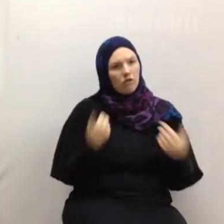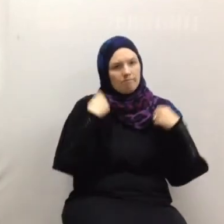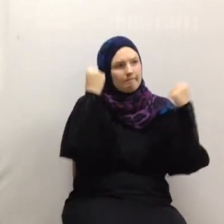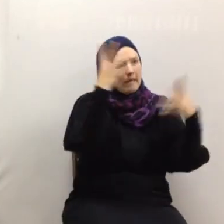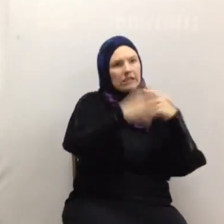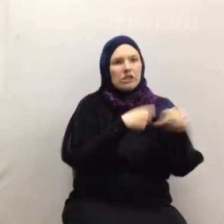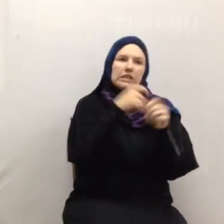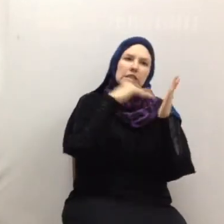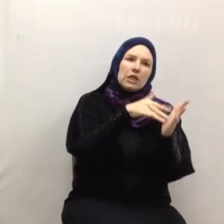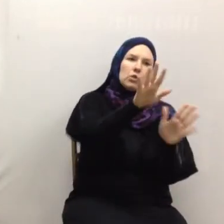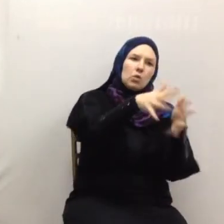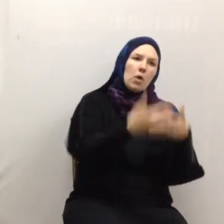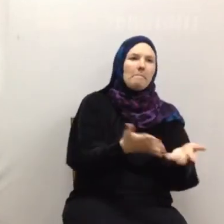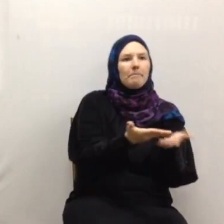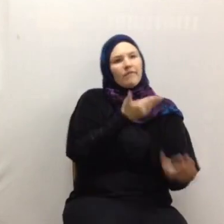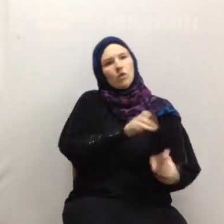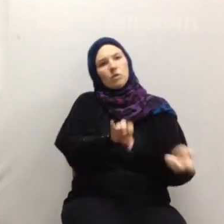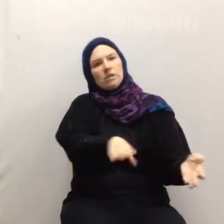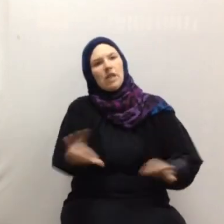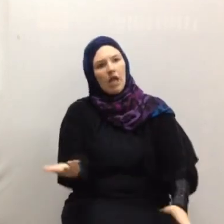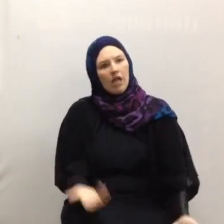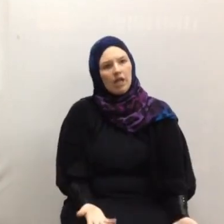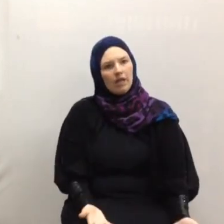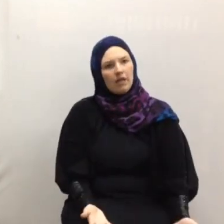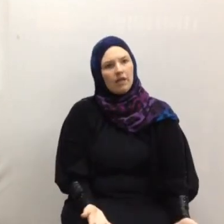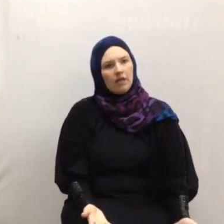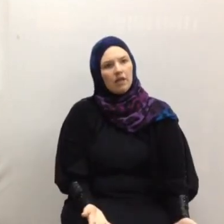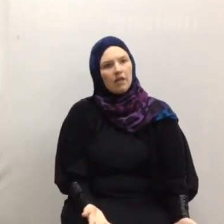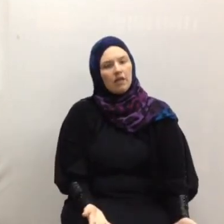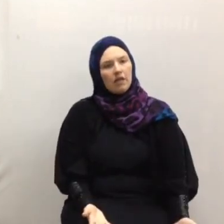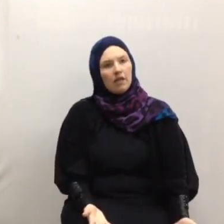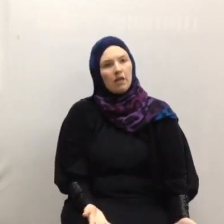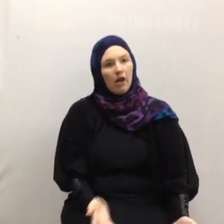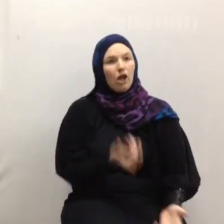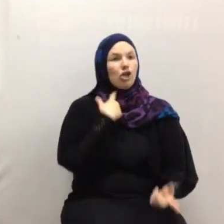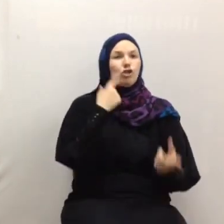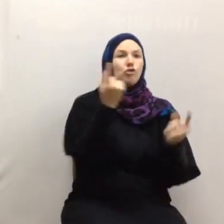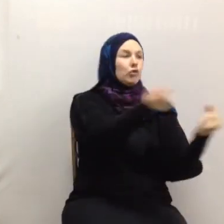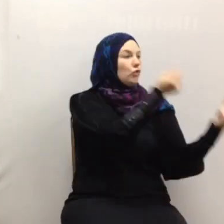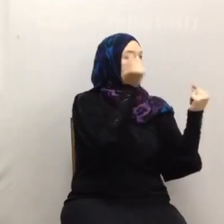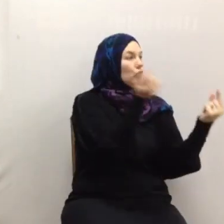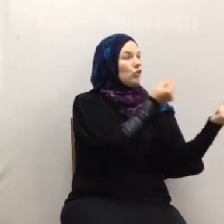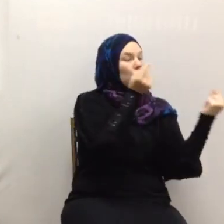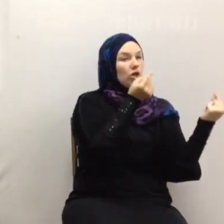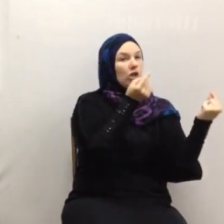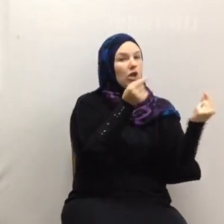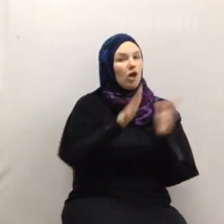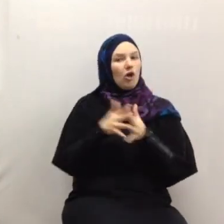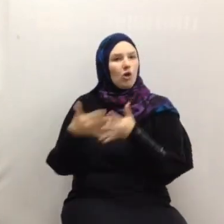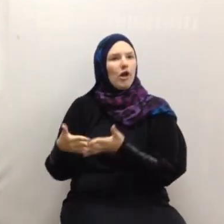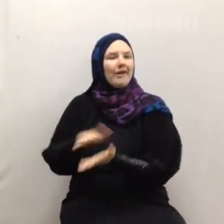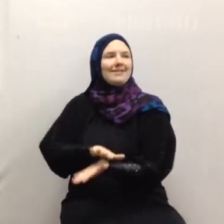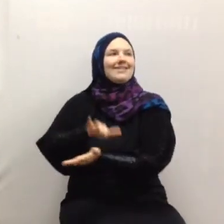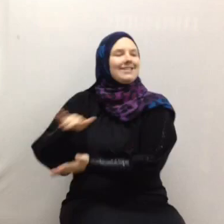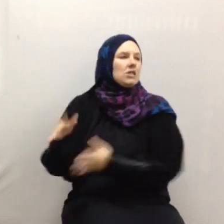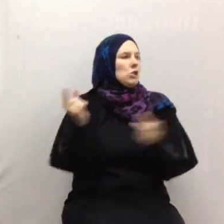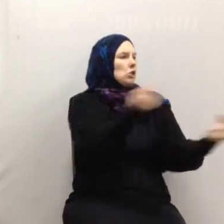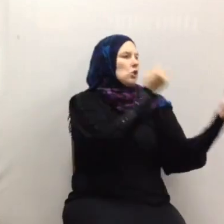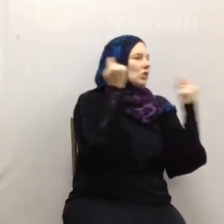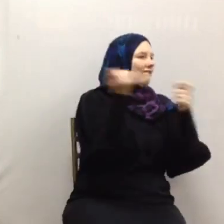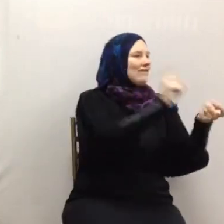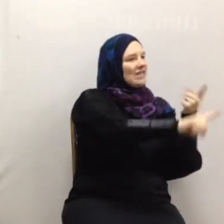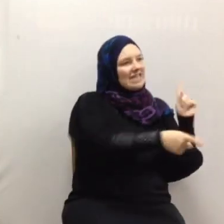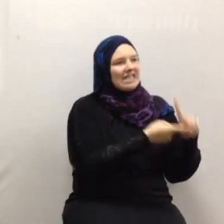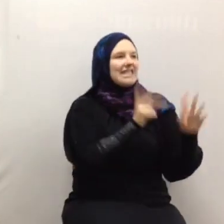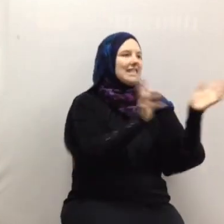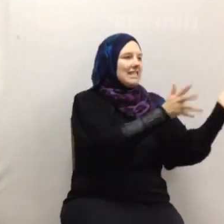leave this world. You spend it doing everything but reading the Quran and trying to study the Quran. How could